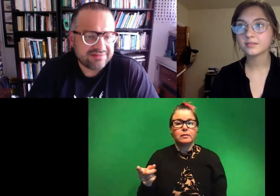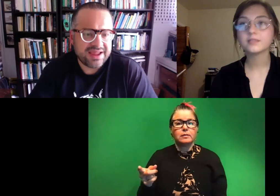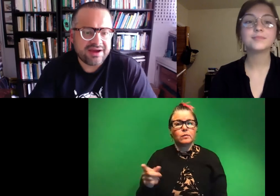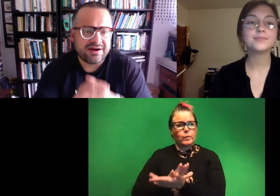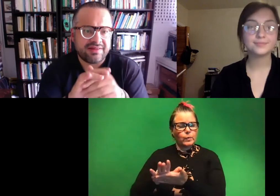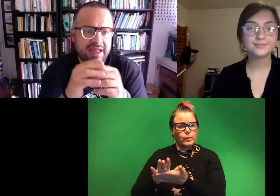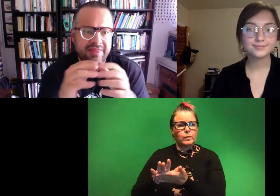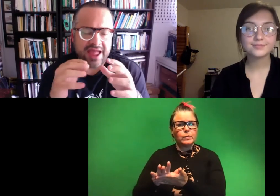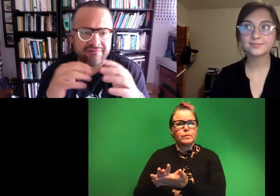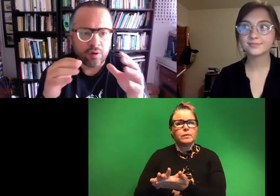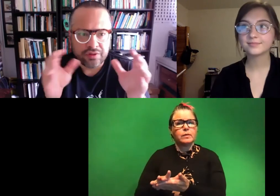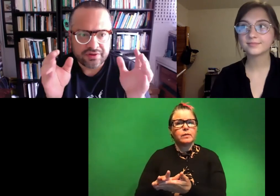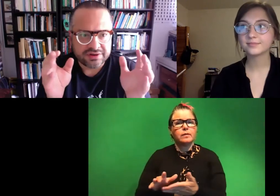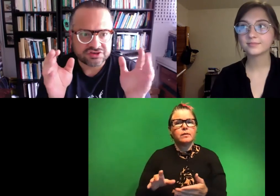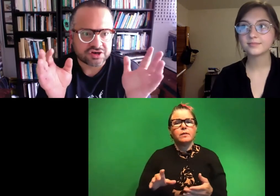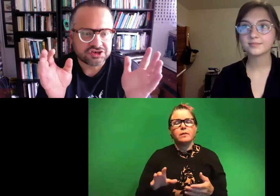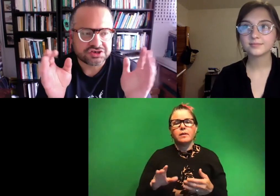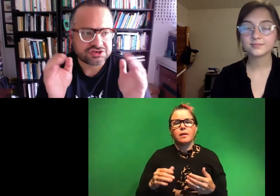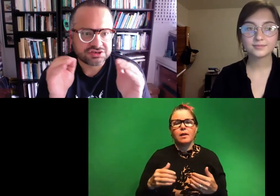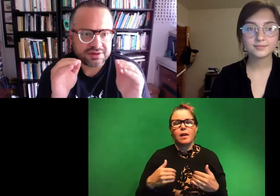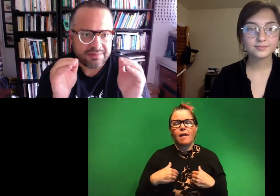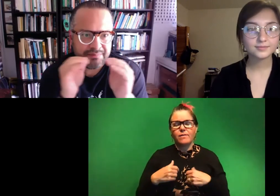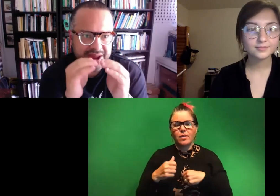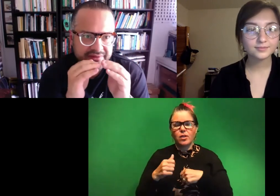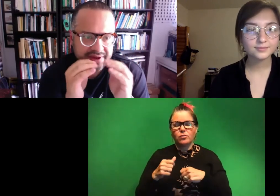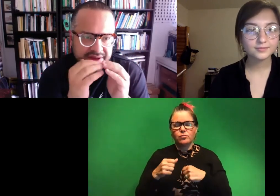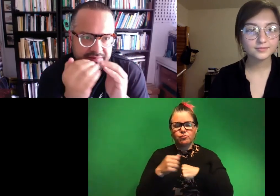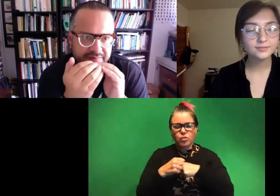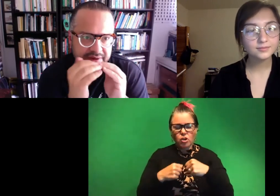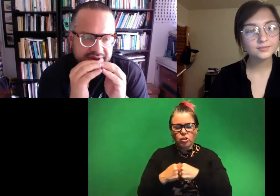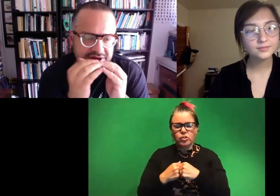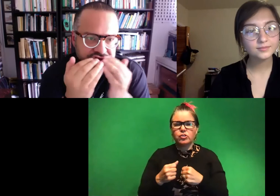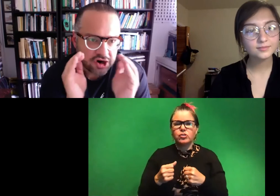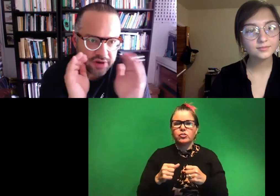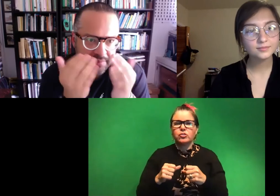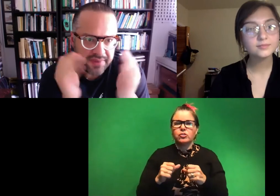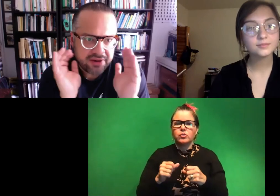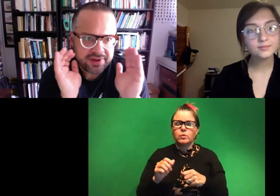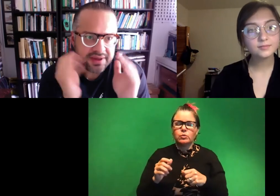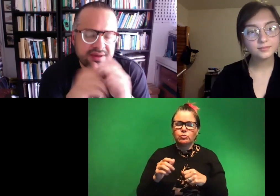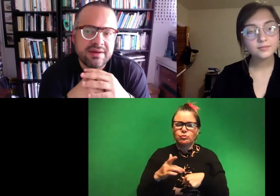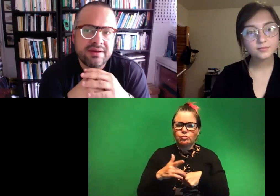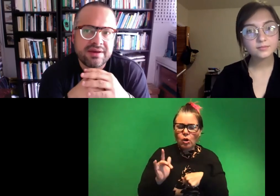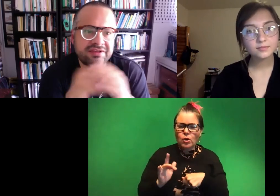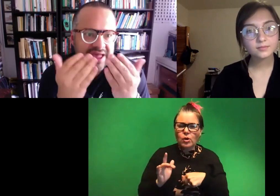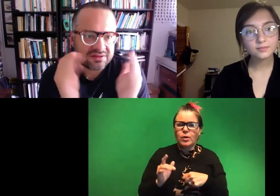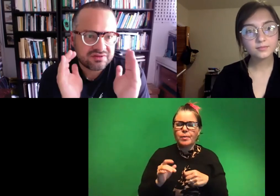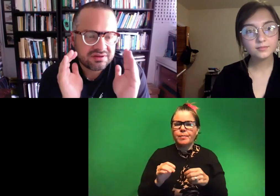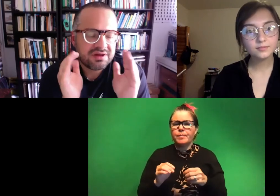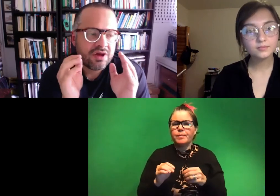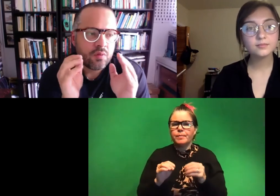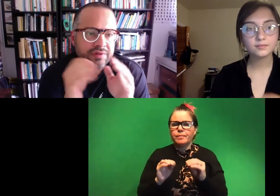and they have all their structures like very, very sharp and very